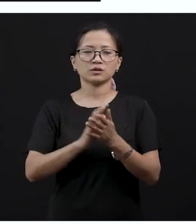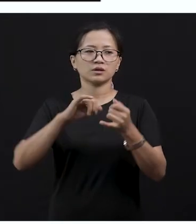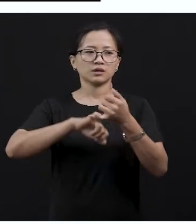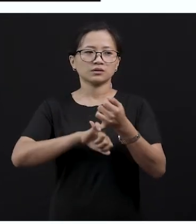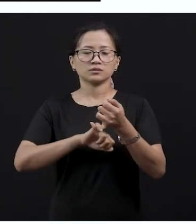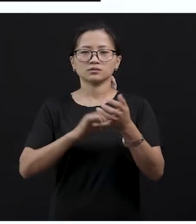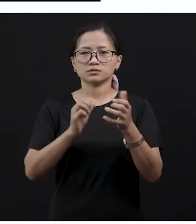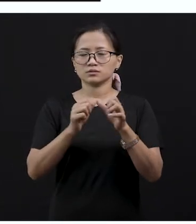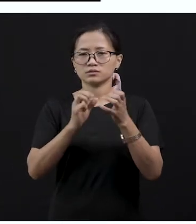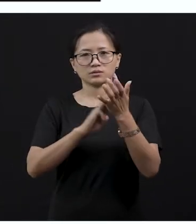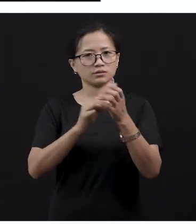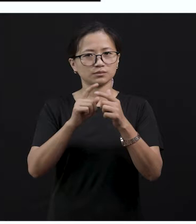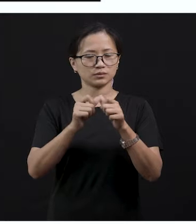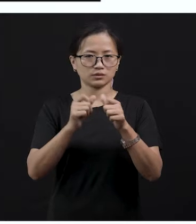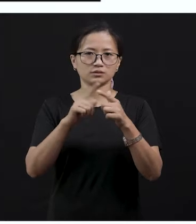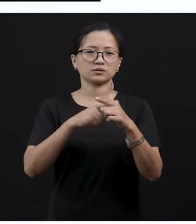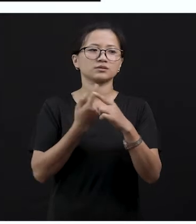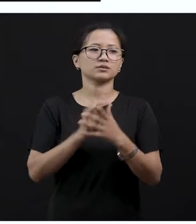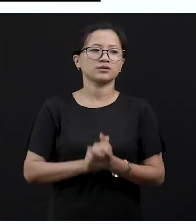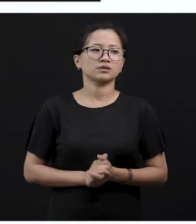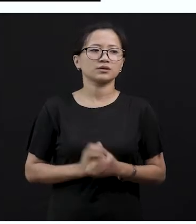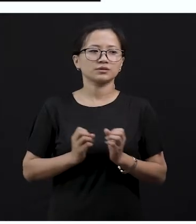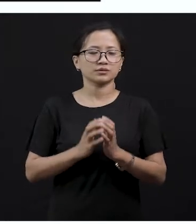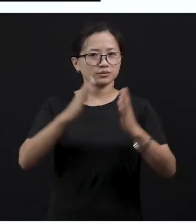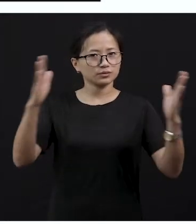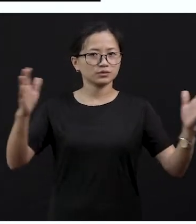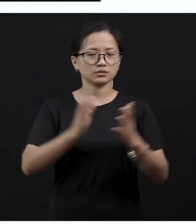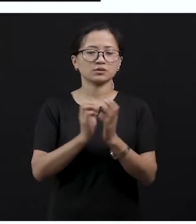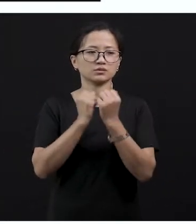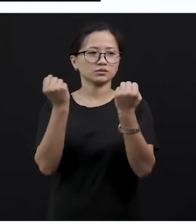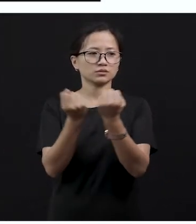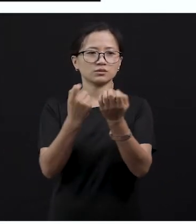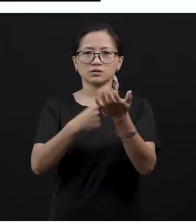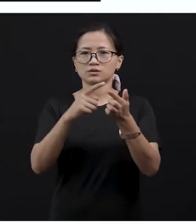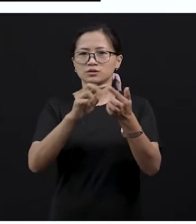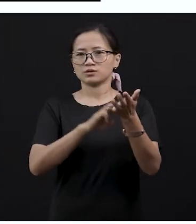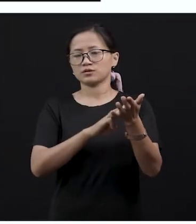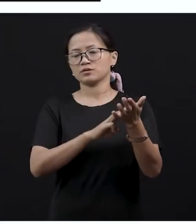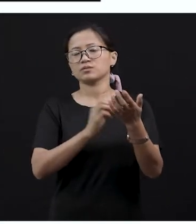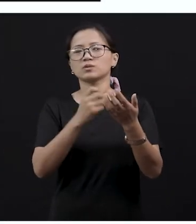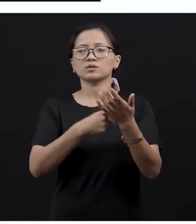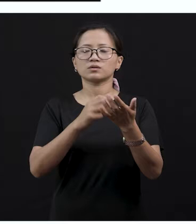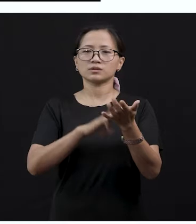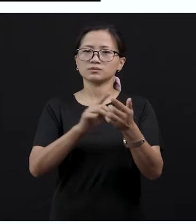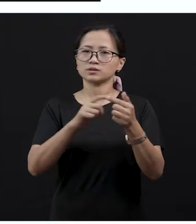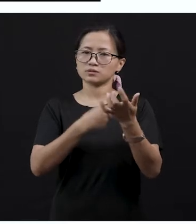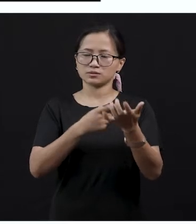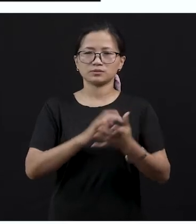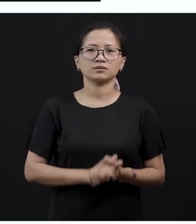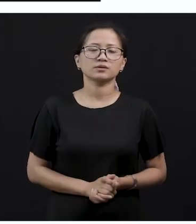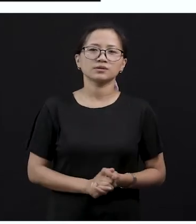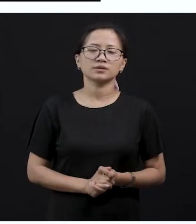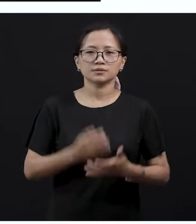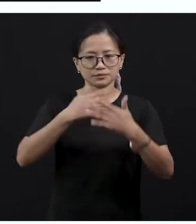is known as a great social reformer. Okay, talking about Raja Ram Mohan Roy, he